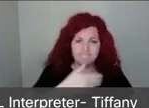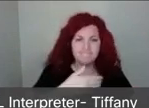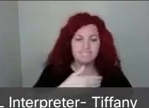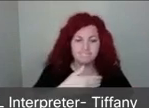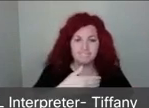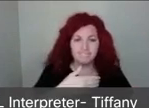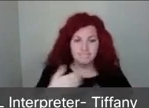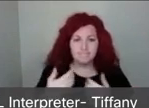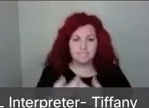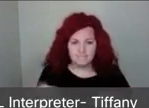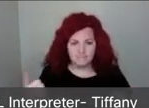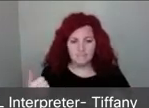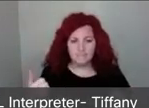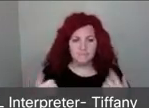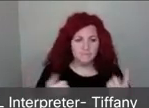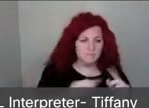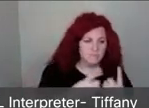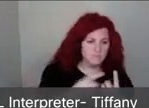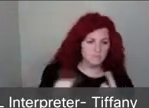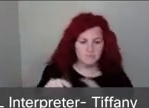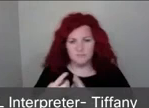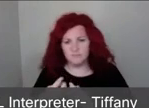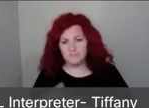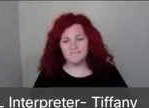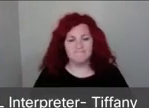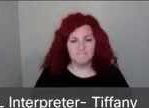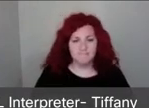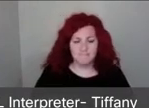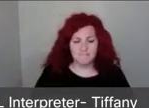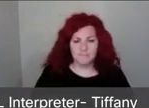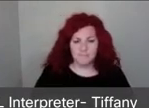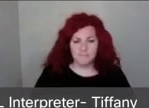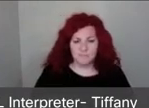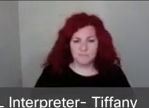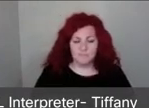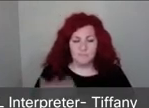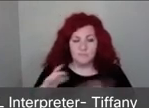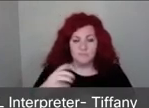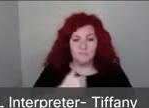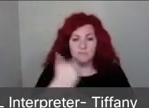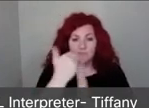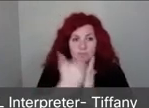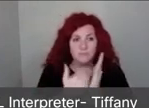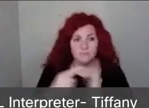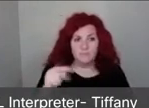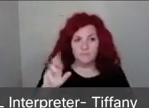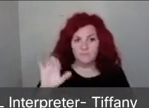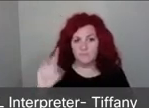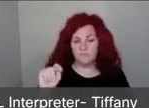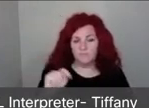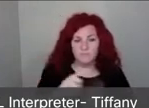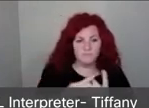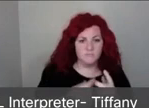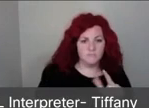being split between one district or another. And I've made a list of the precincts that are in either District 29